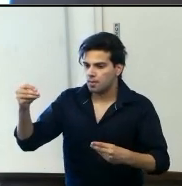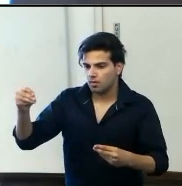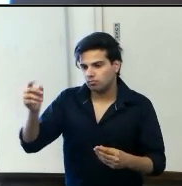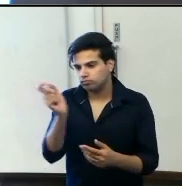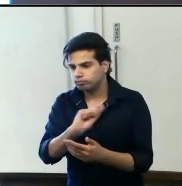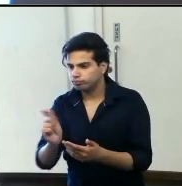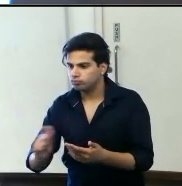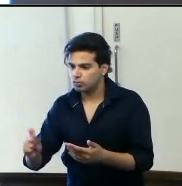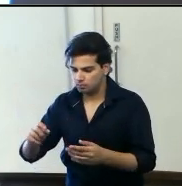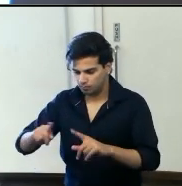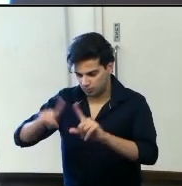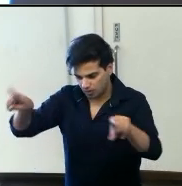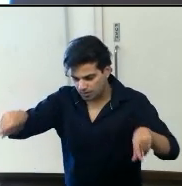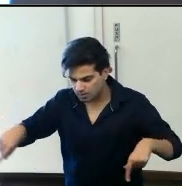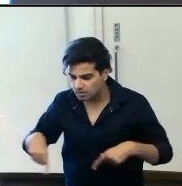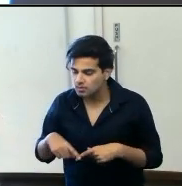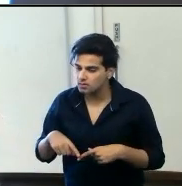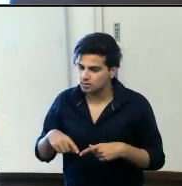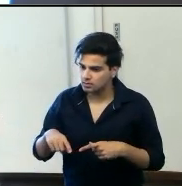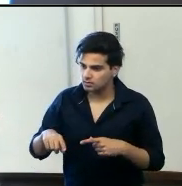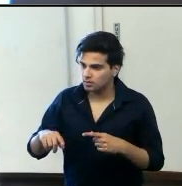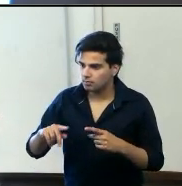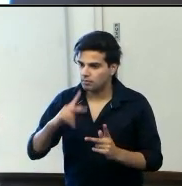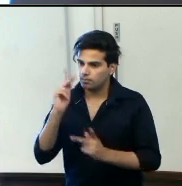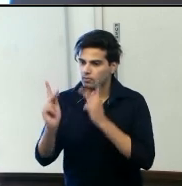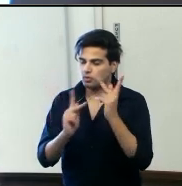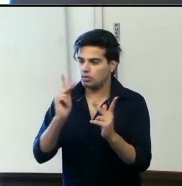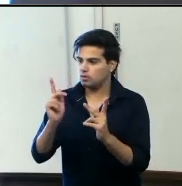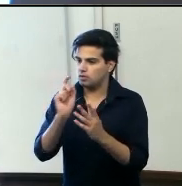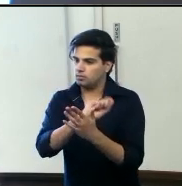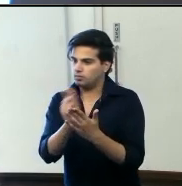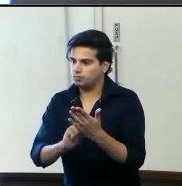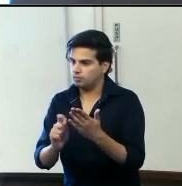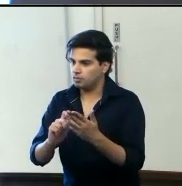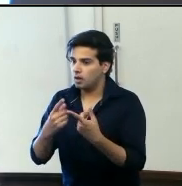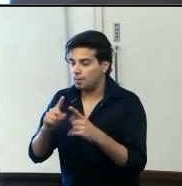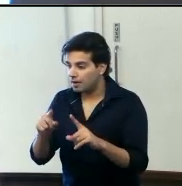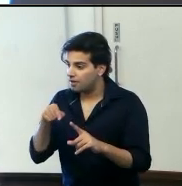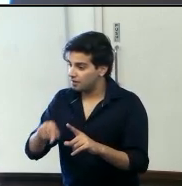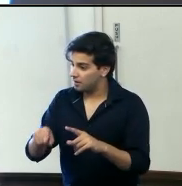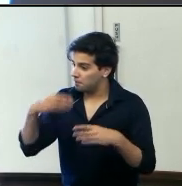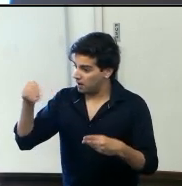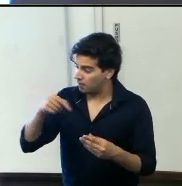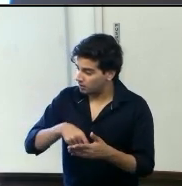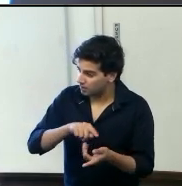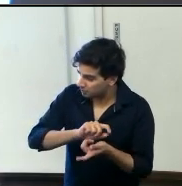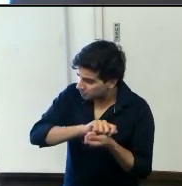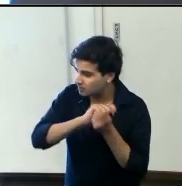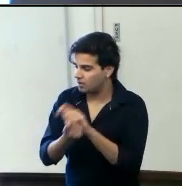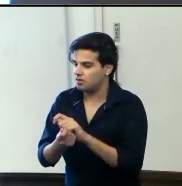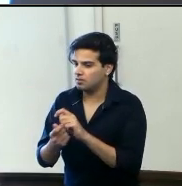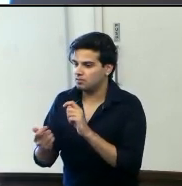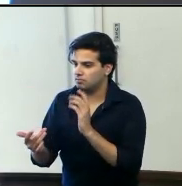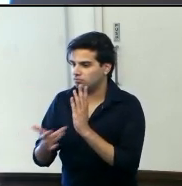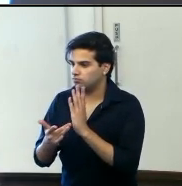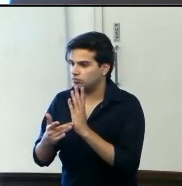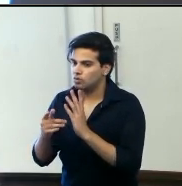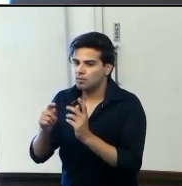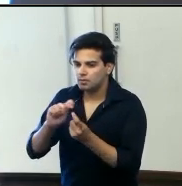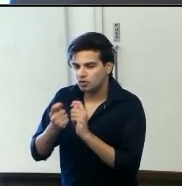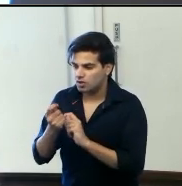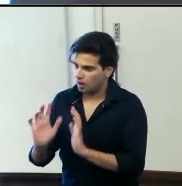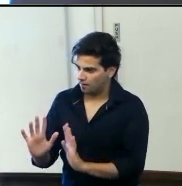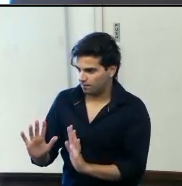passive surface on which you create the text. But here, text becomes the paper, right? So that flip is there. And